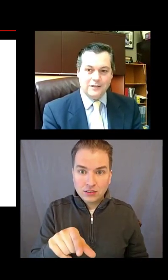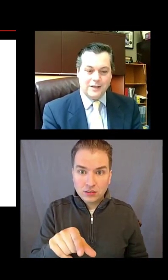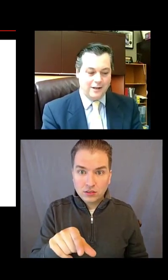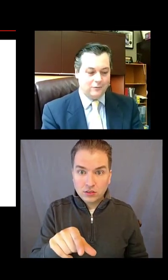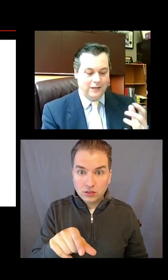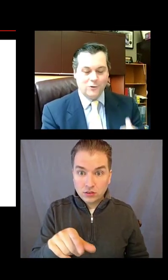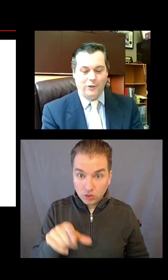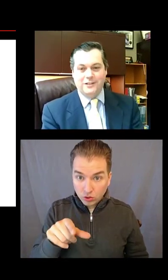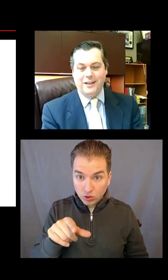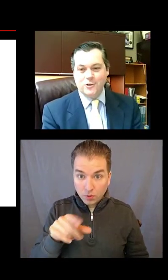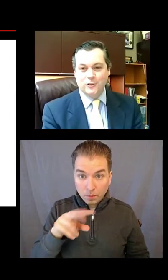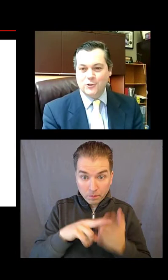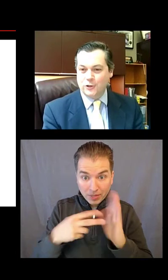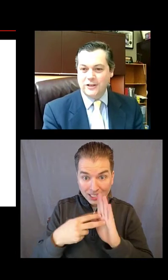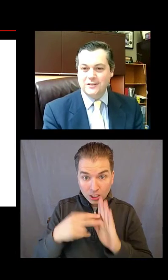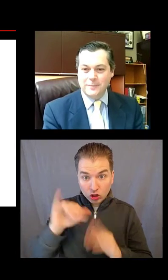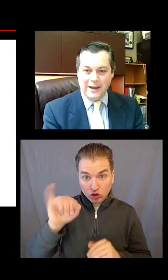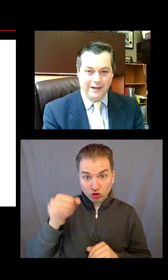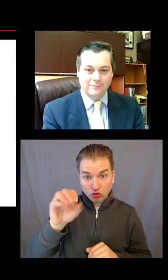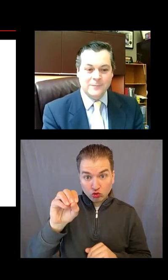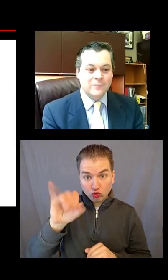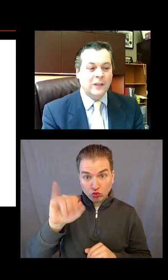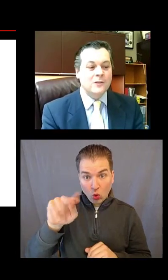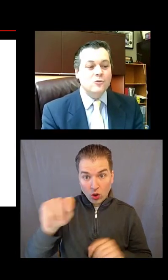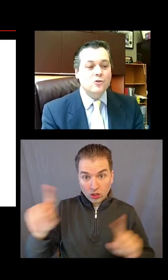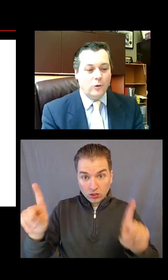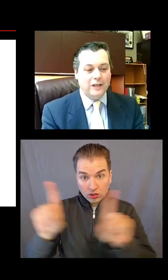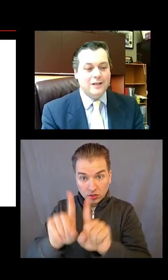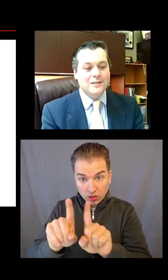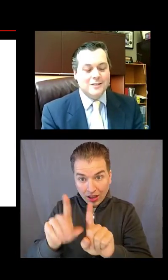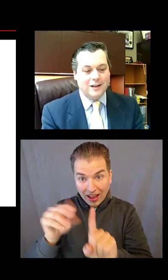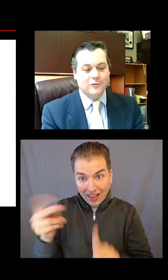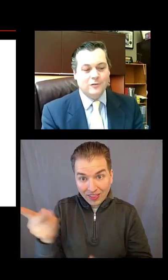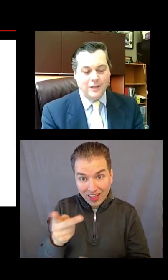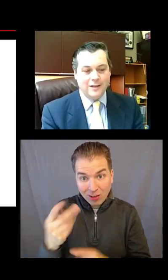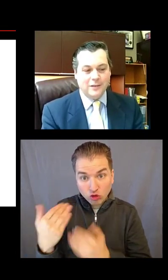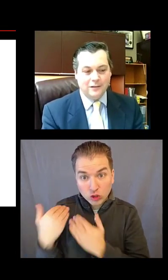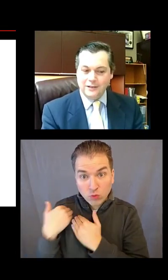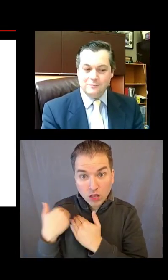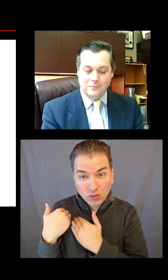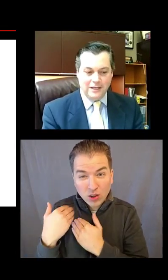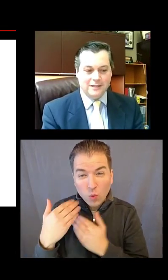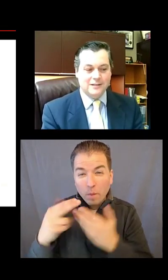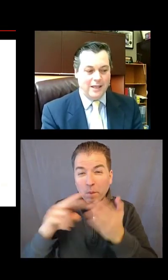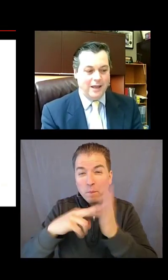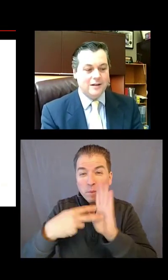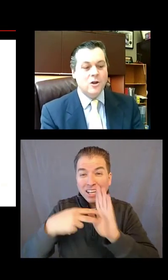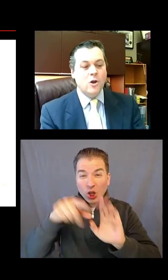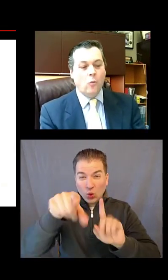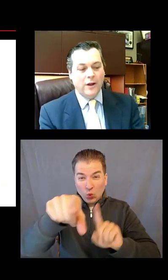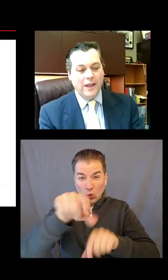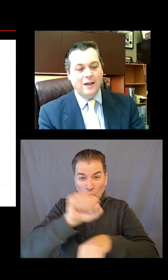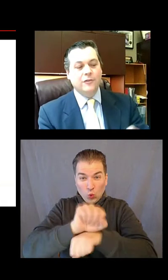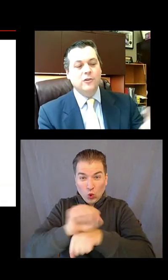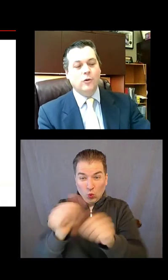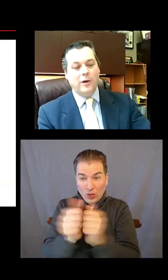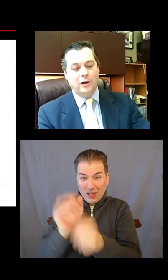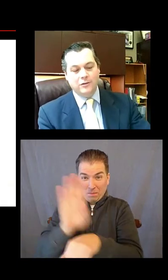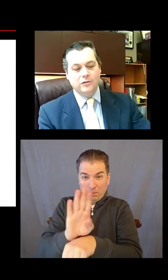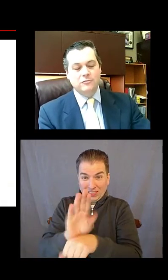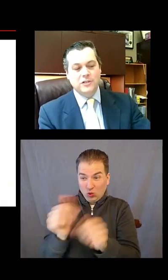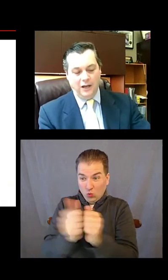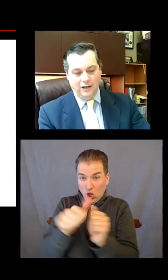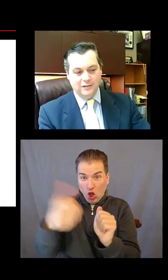chills up and down a transactional attorney's spine. Joint and several liability means that whatever